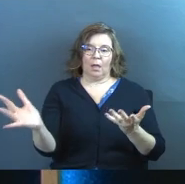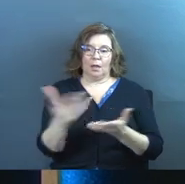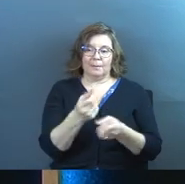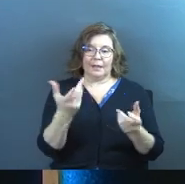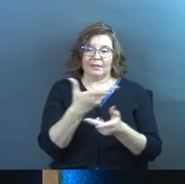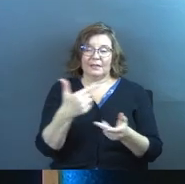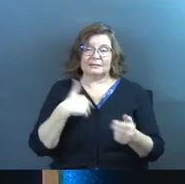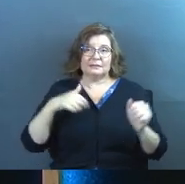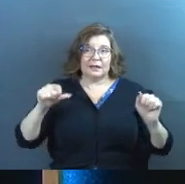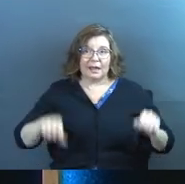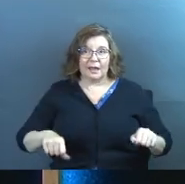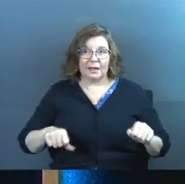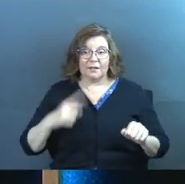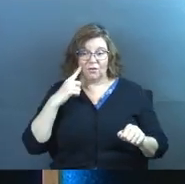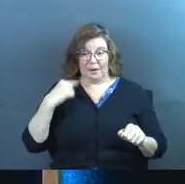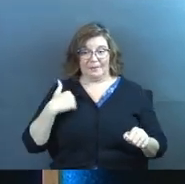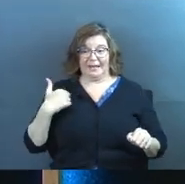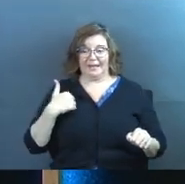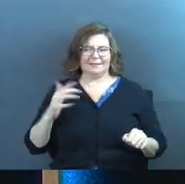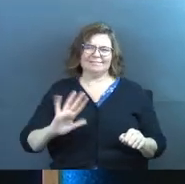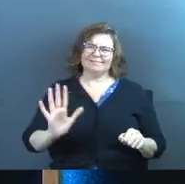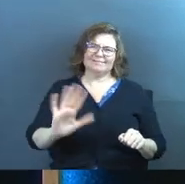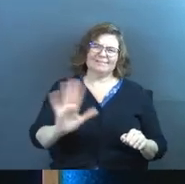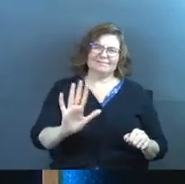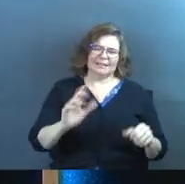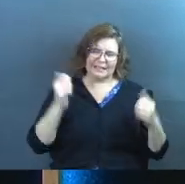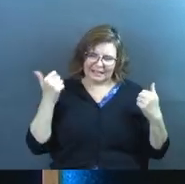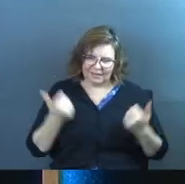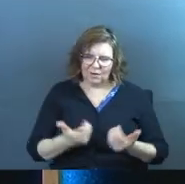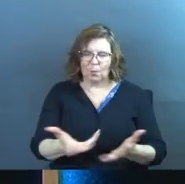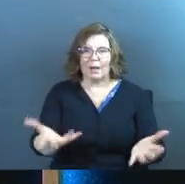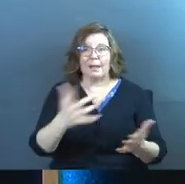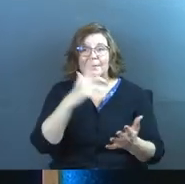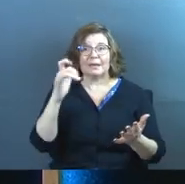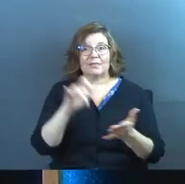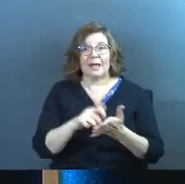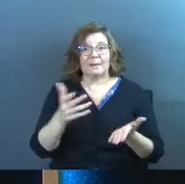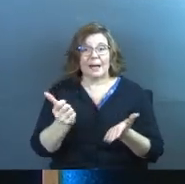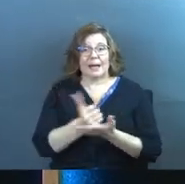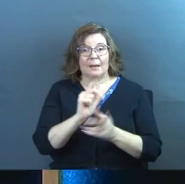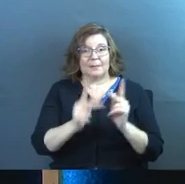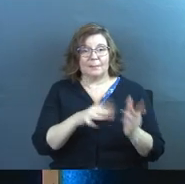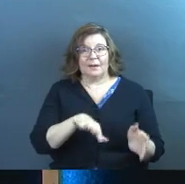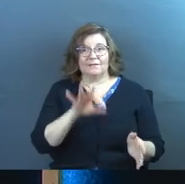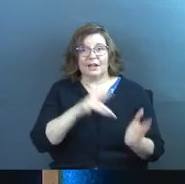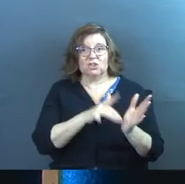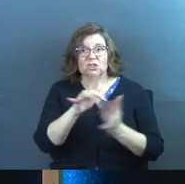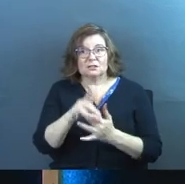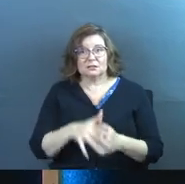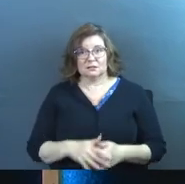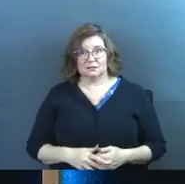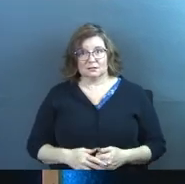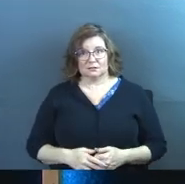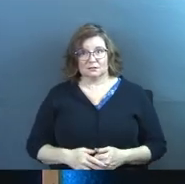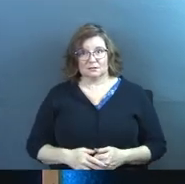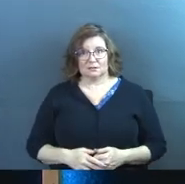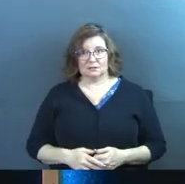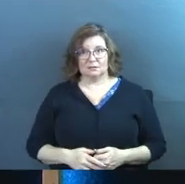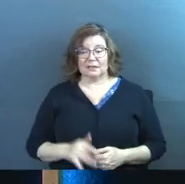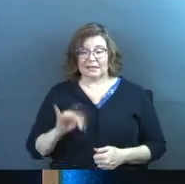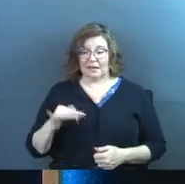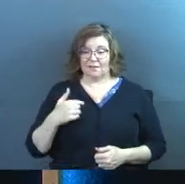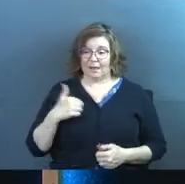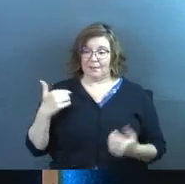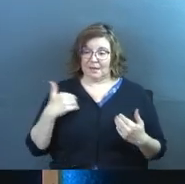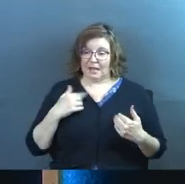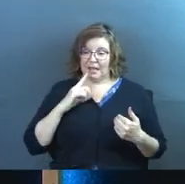as many things as I possibly can for me. It's like, no, give it all away because that might help people find Jesus. And if